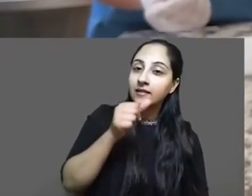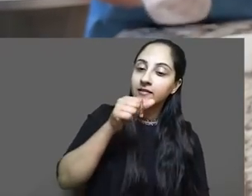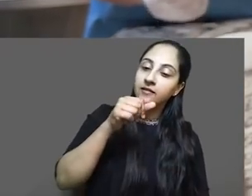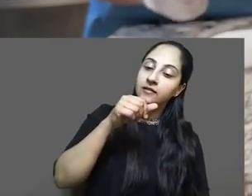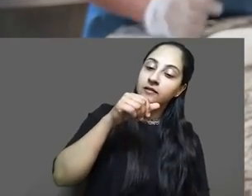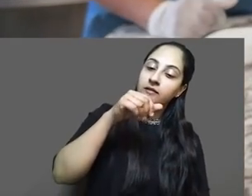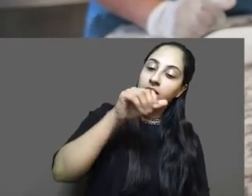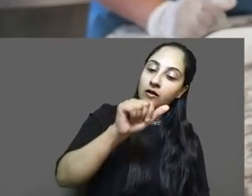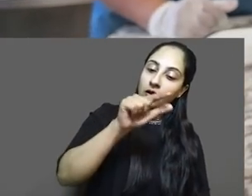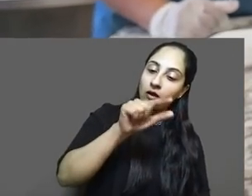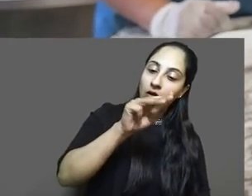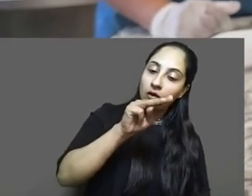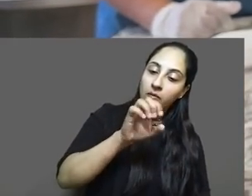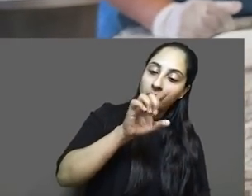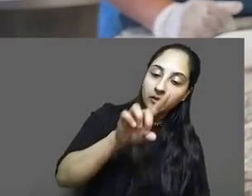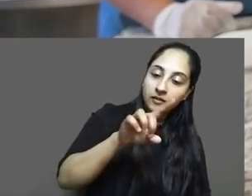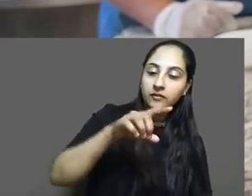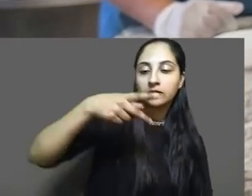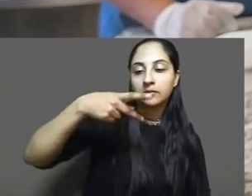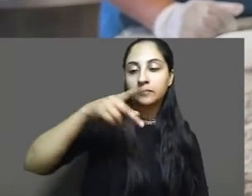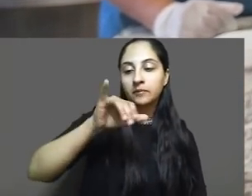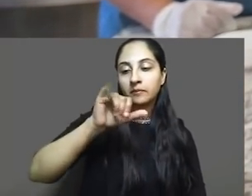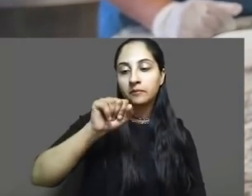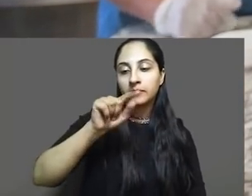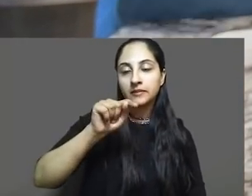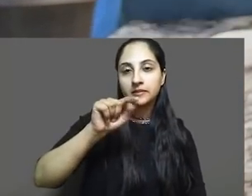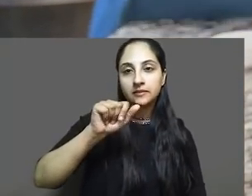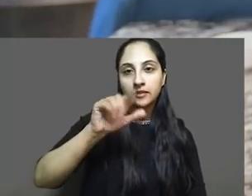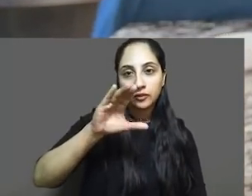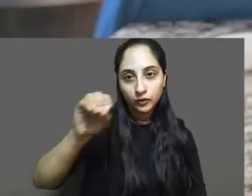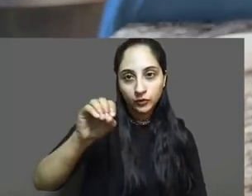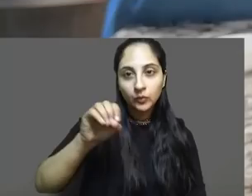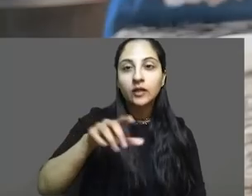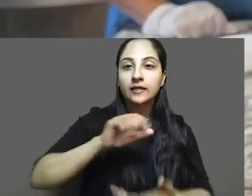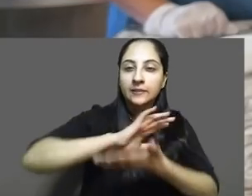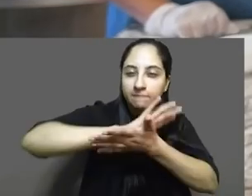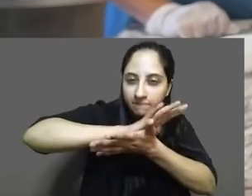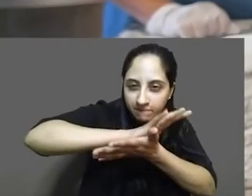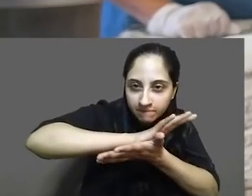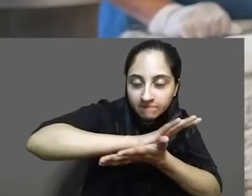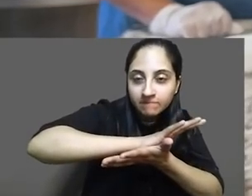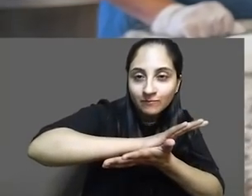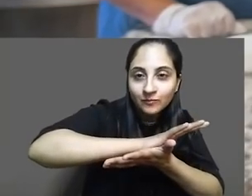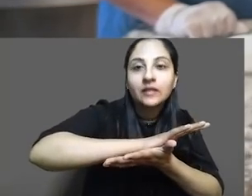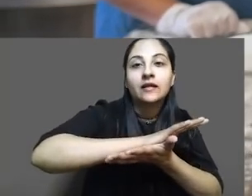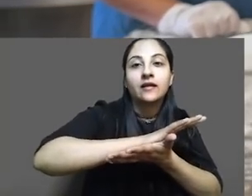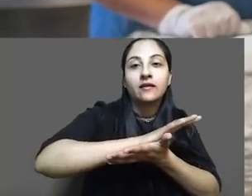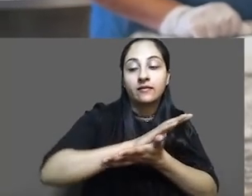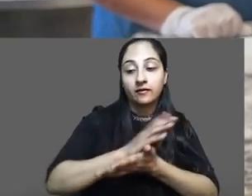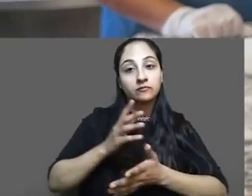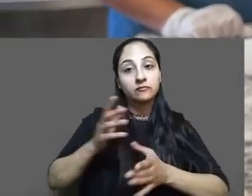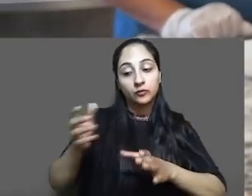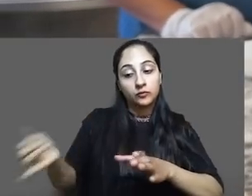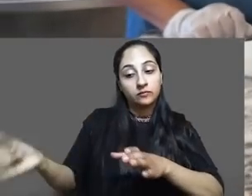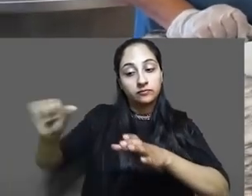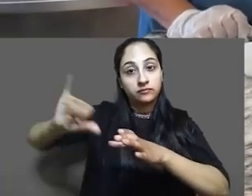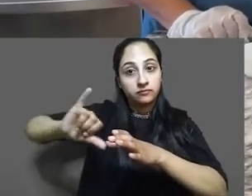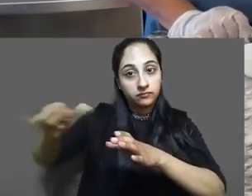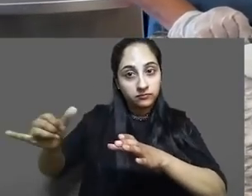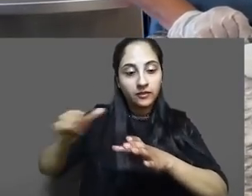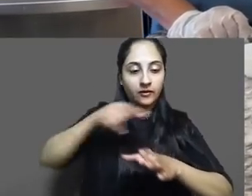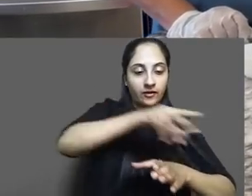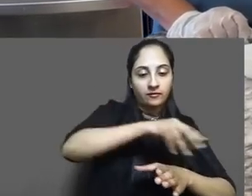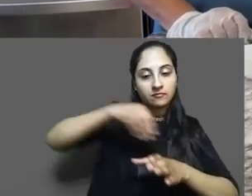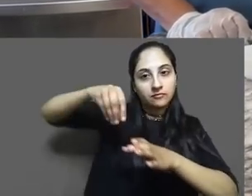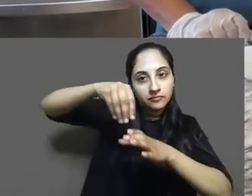them sort of slivered to taste. Okay, that's just sprinkled. Into this, and then when you're ready to serve it to the Jamaat or